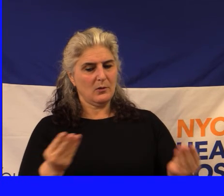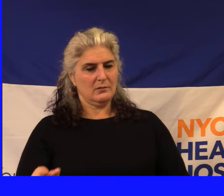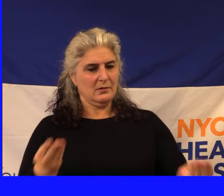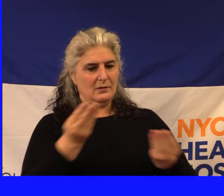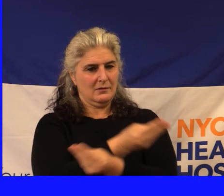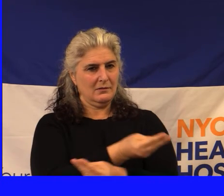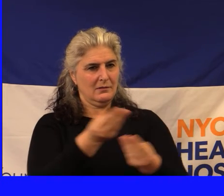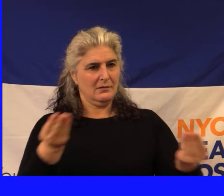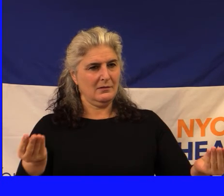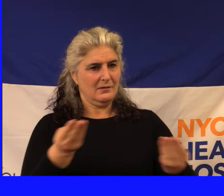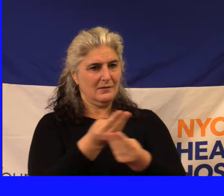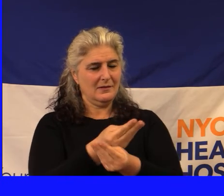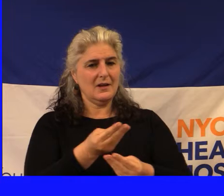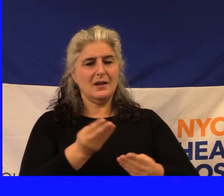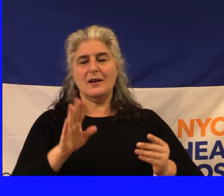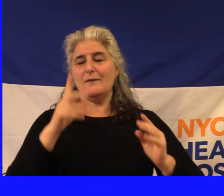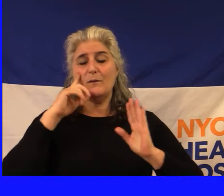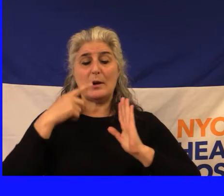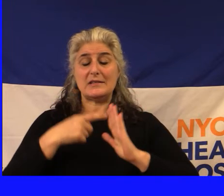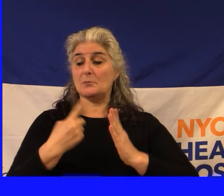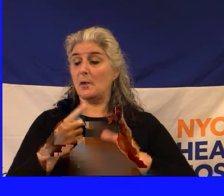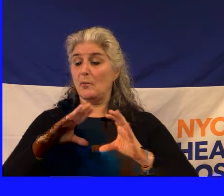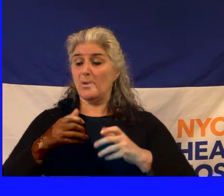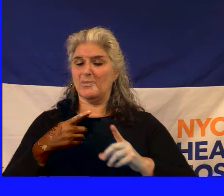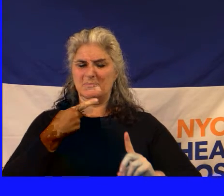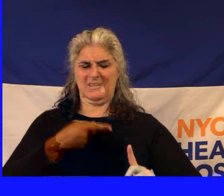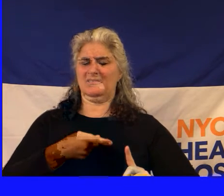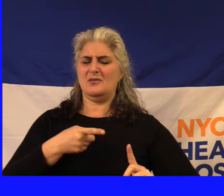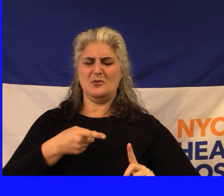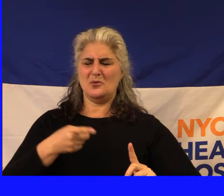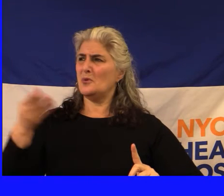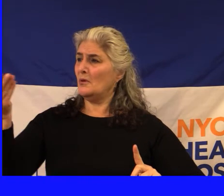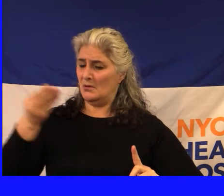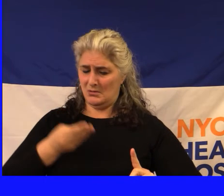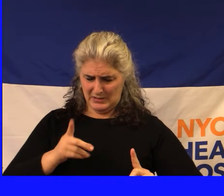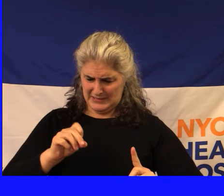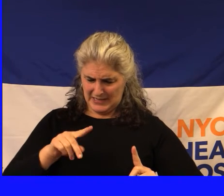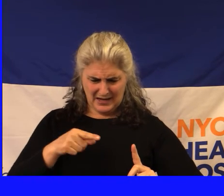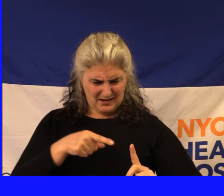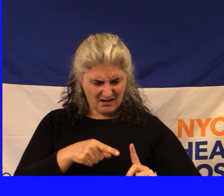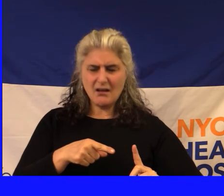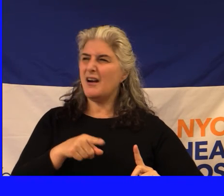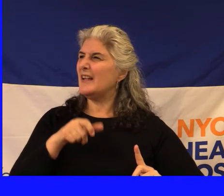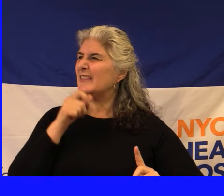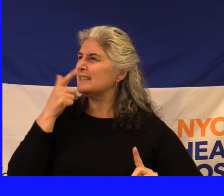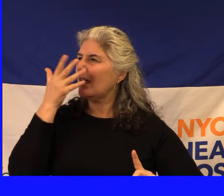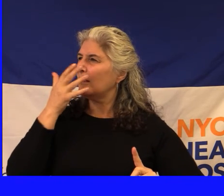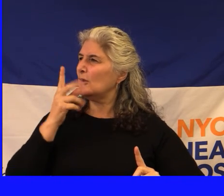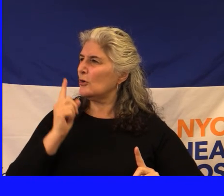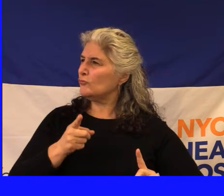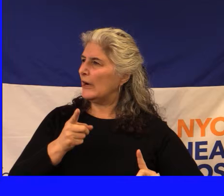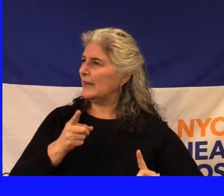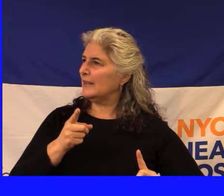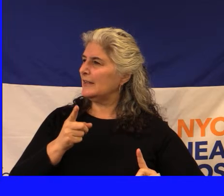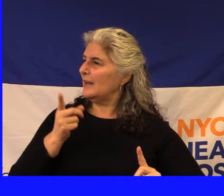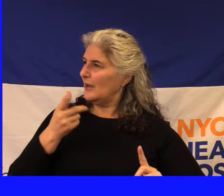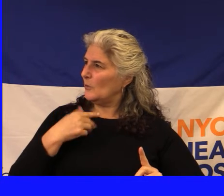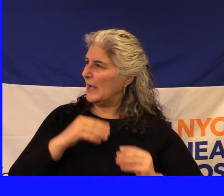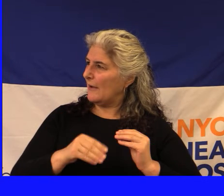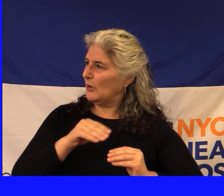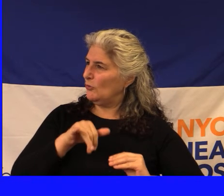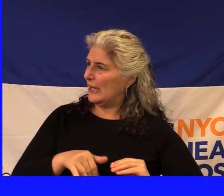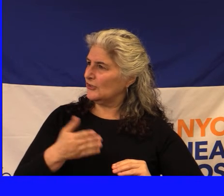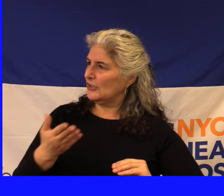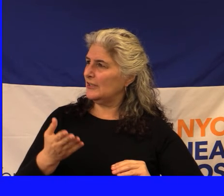know, David, this data doesn't look right. There's a correction here. How do you address that? Yeah,